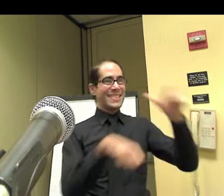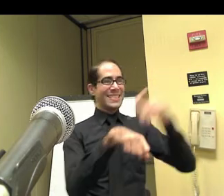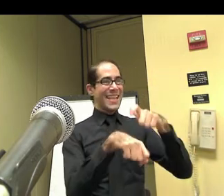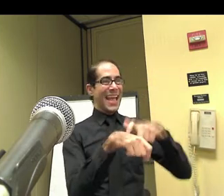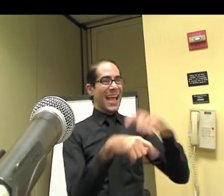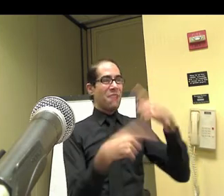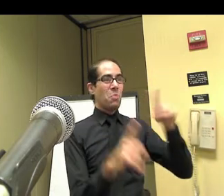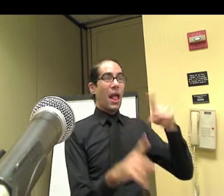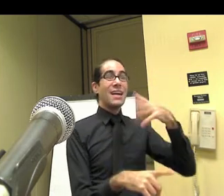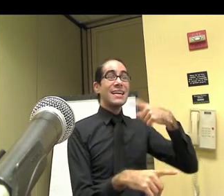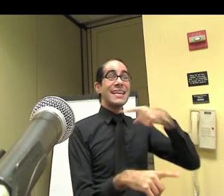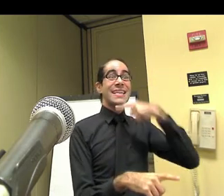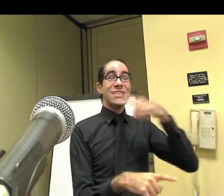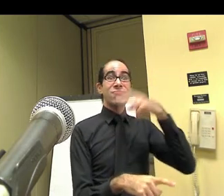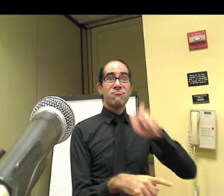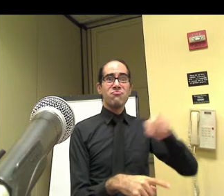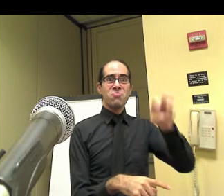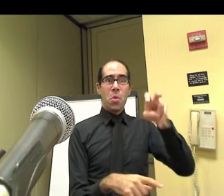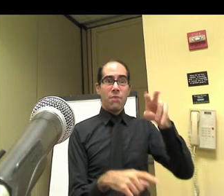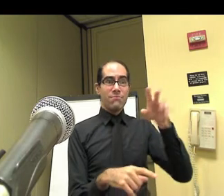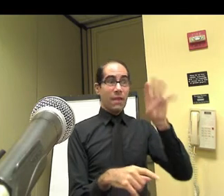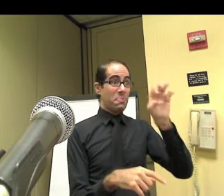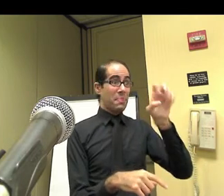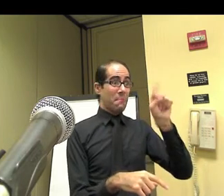give the tours more often.